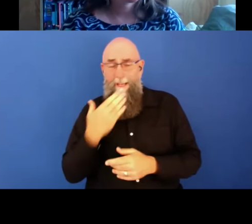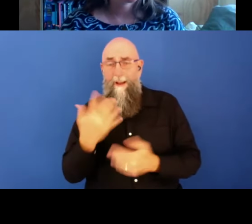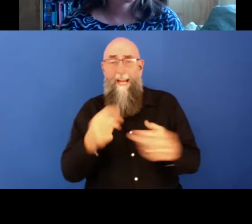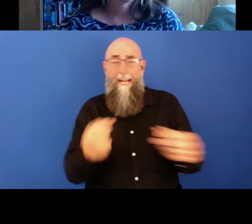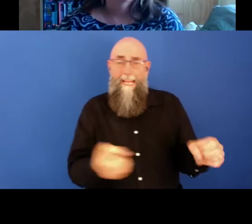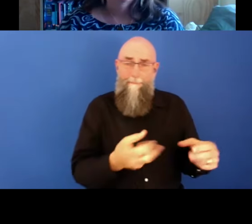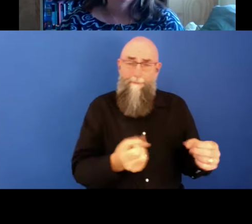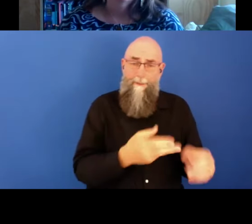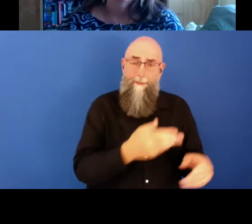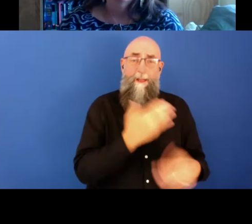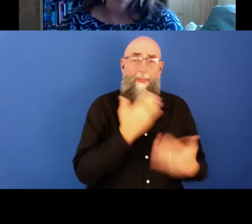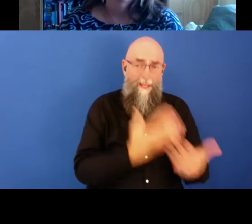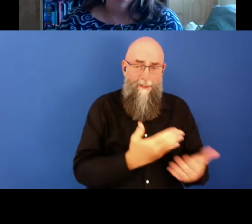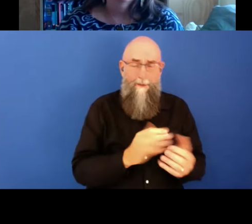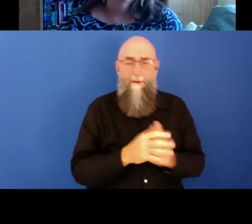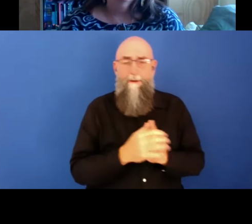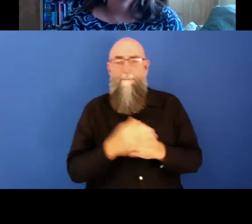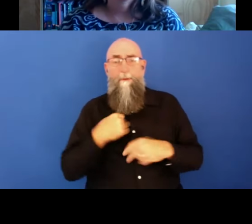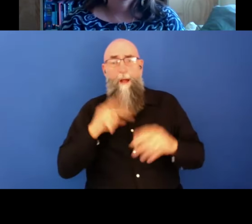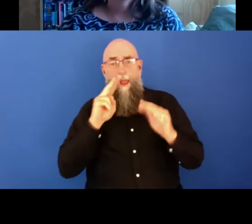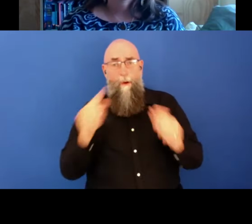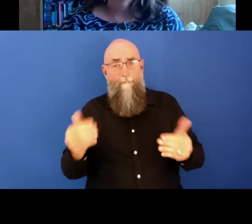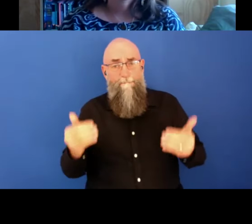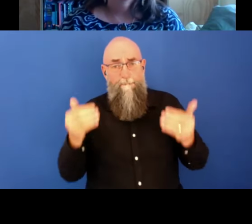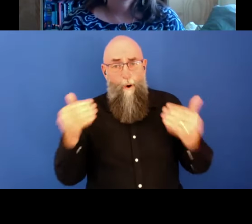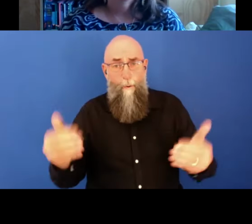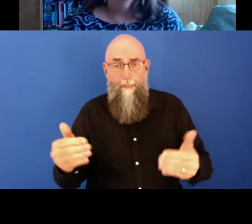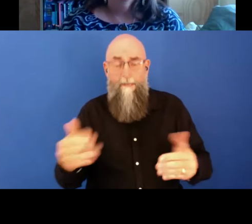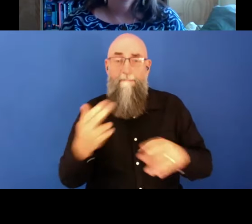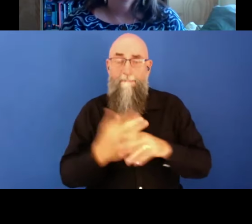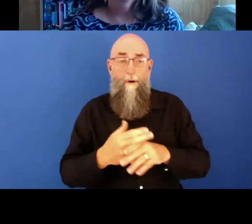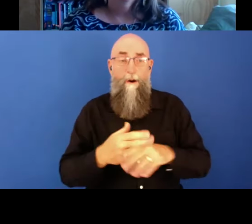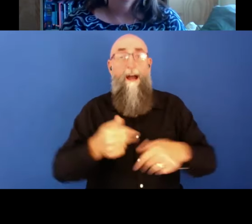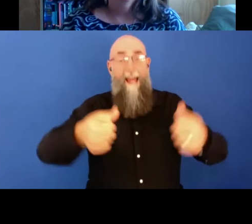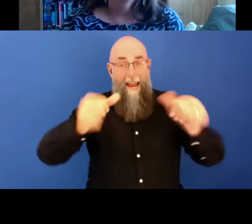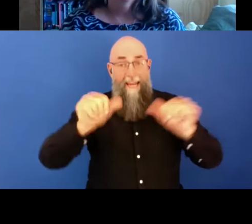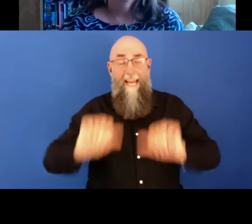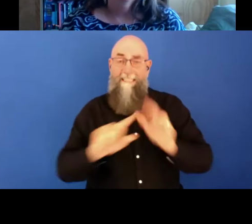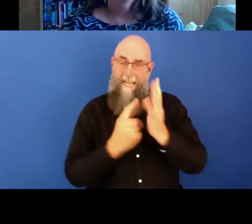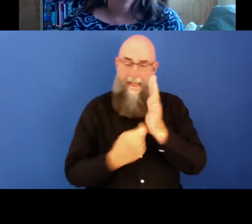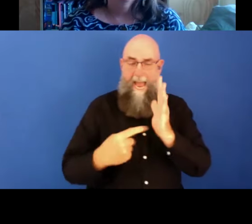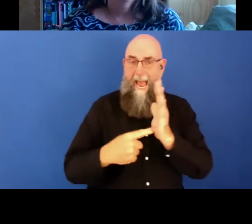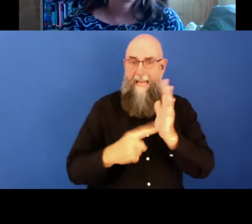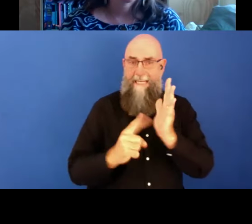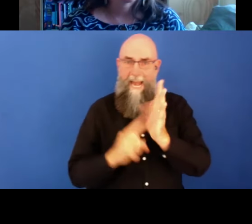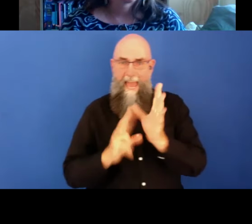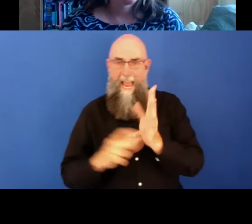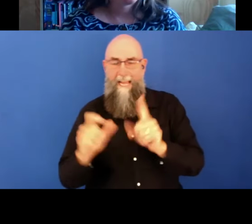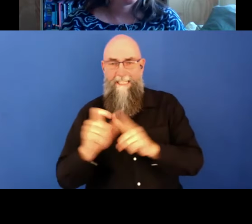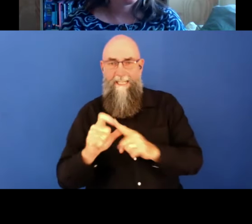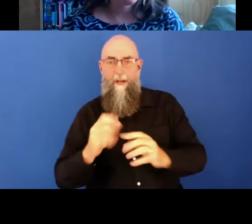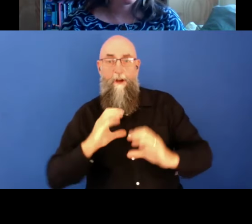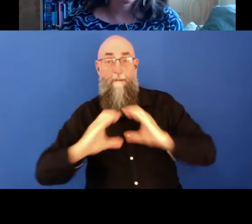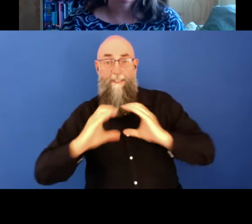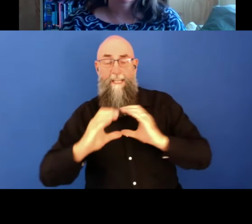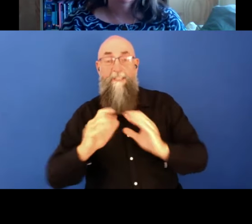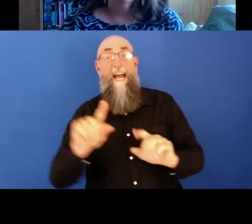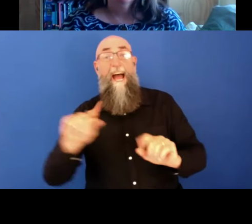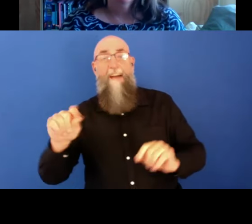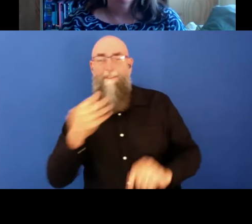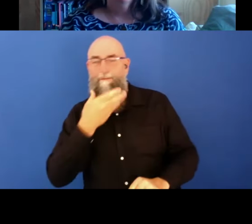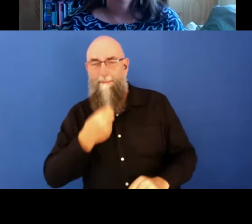you um attending our next artlands conversations after christmas in february thank you